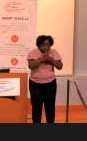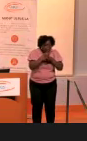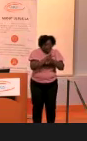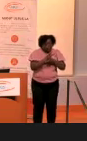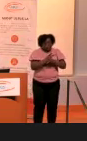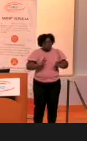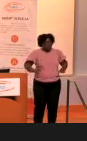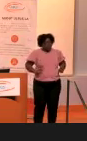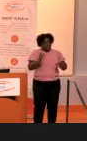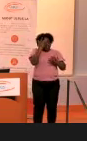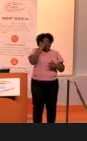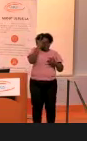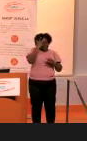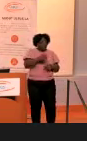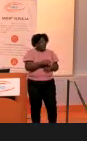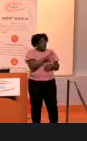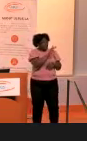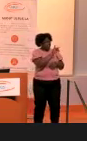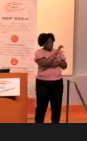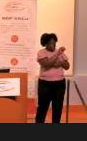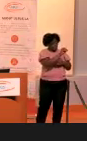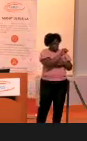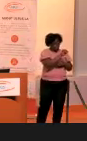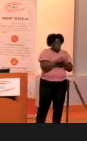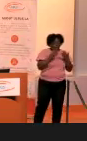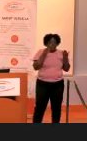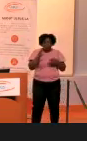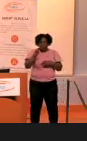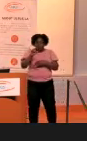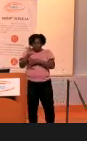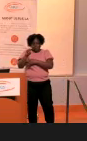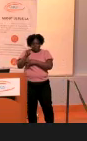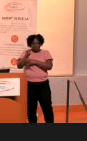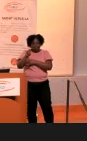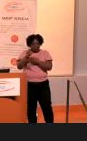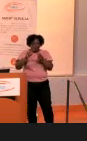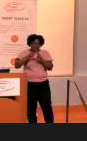putting people either on cyclophosphamide or mycophenolate mofetil.